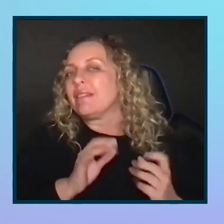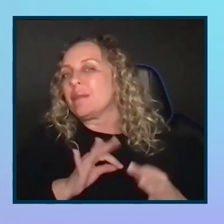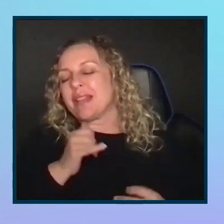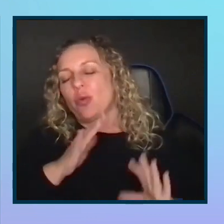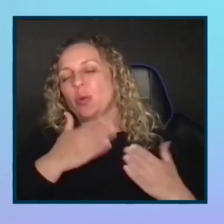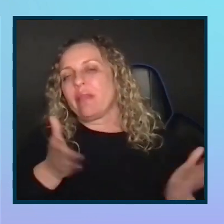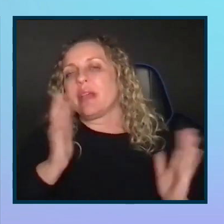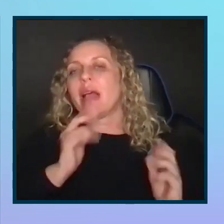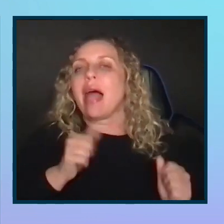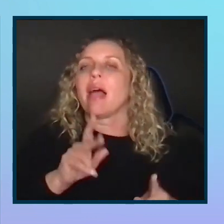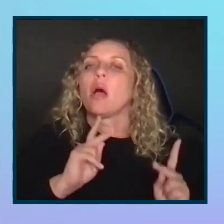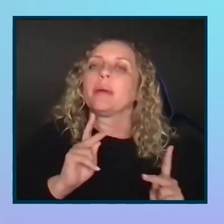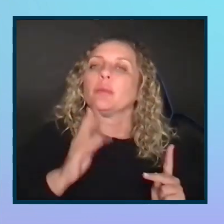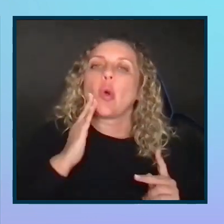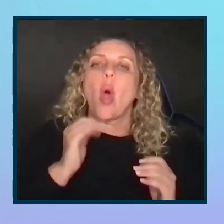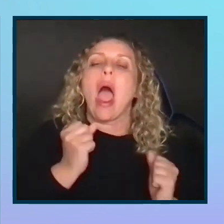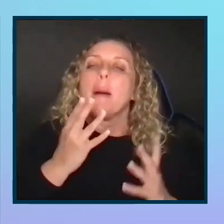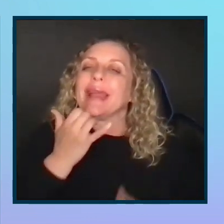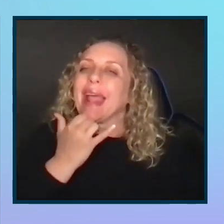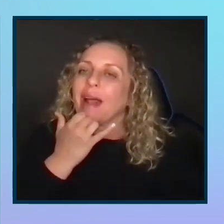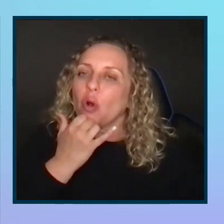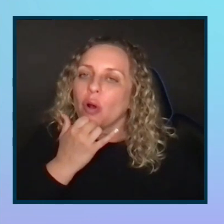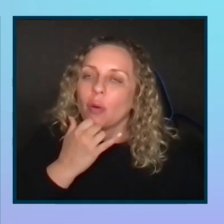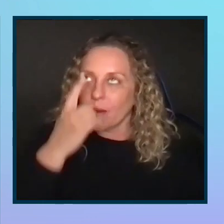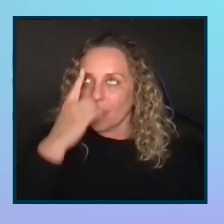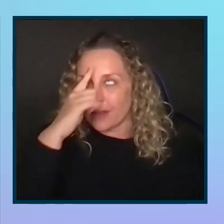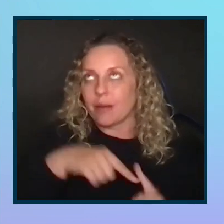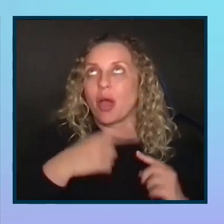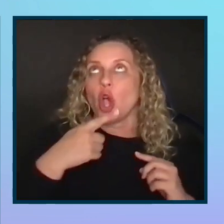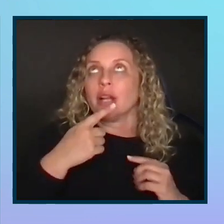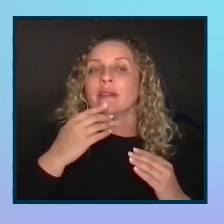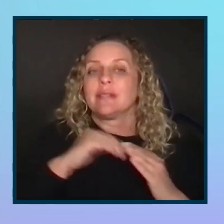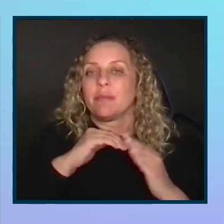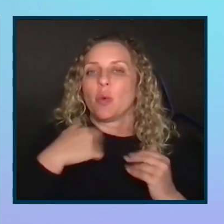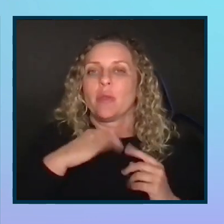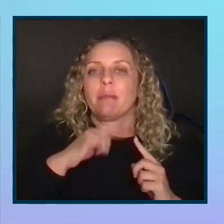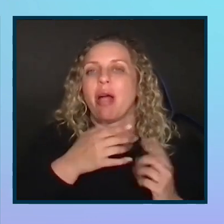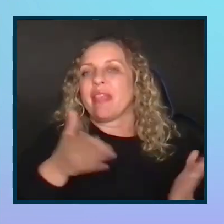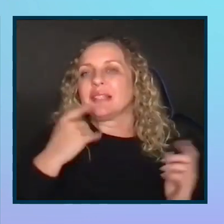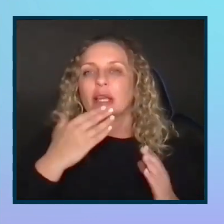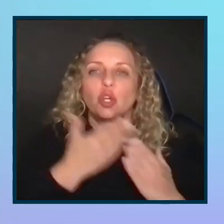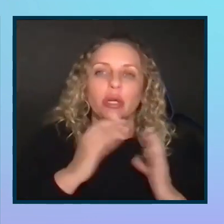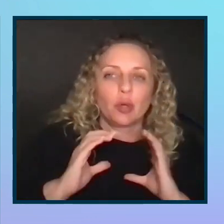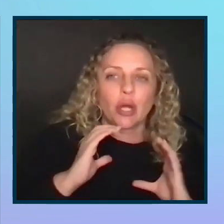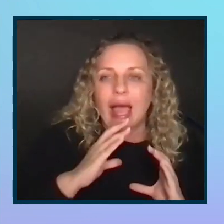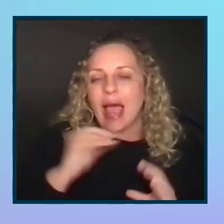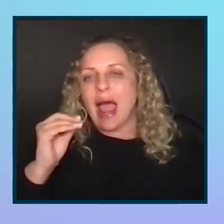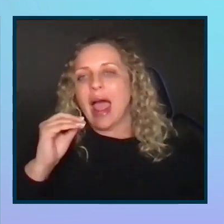said, allowing users to know how many errors. When we're thinking about cognitive accessibility, we're thinking about things like good communication